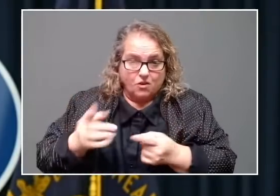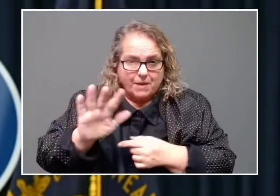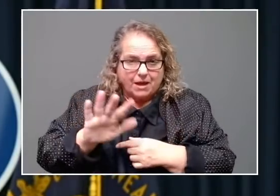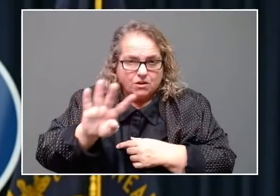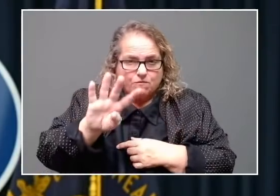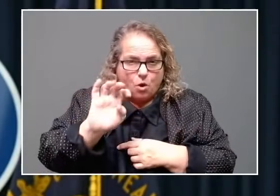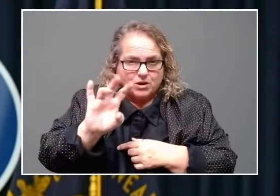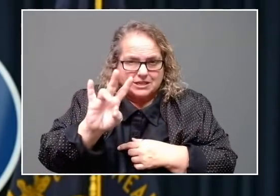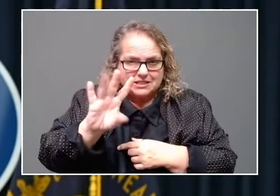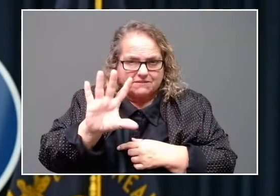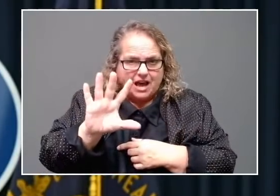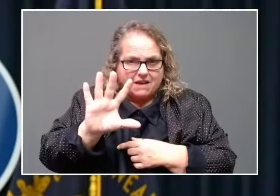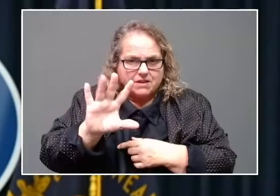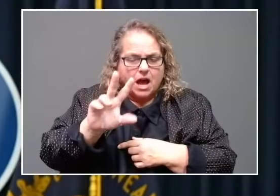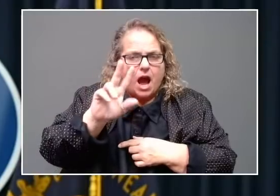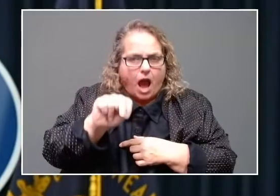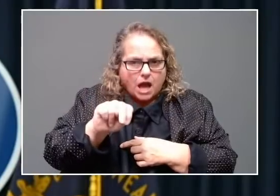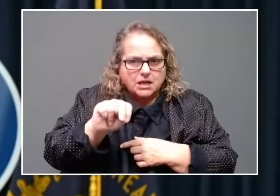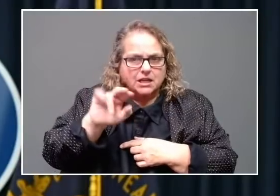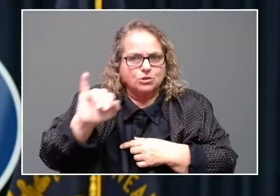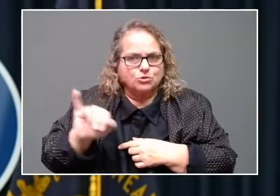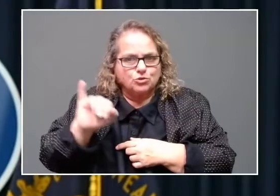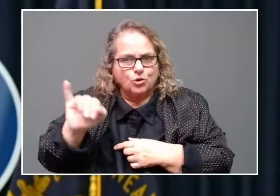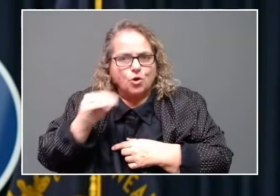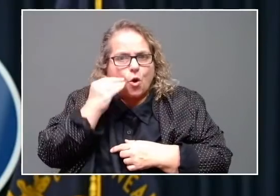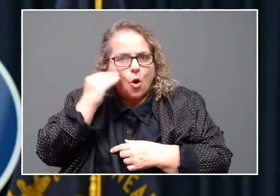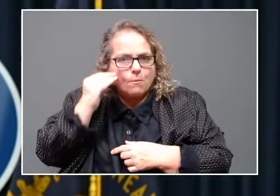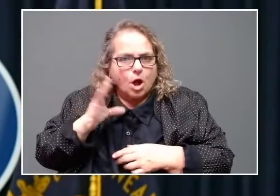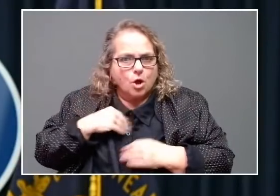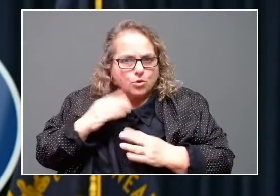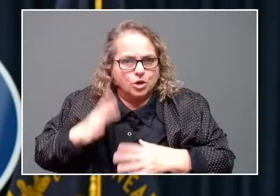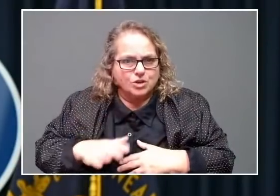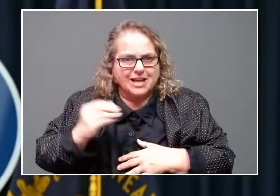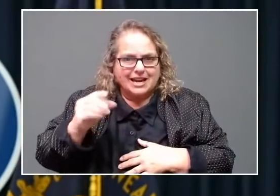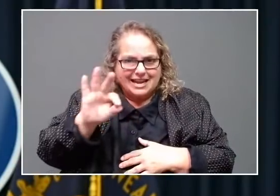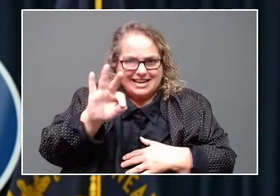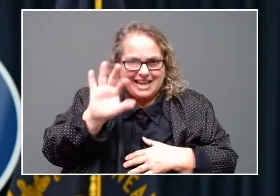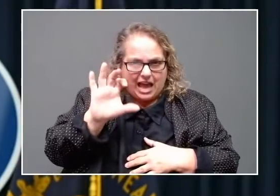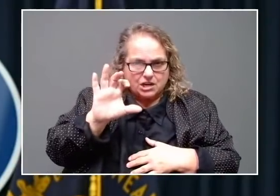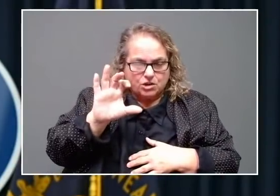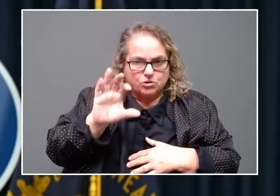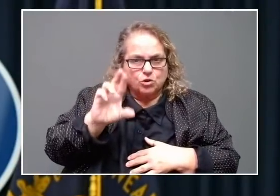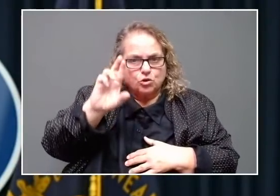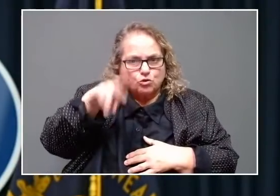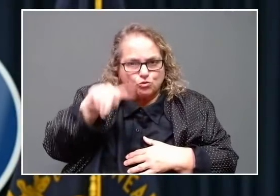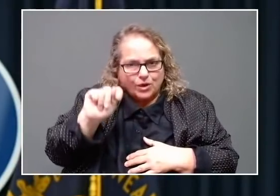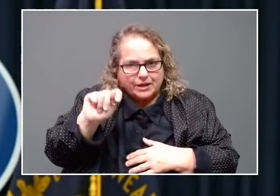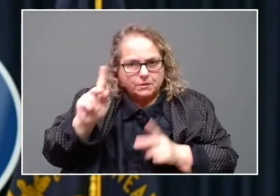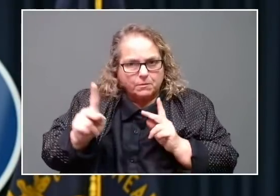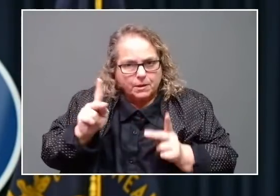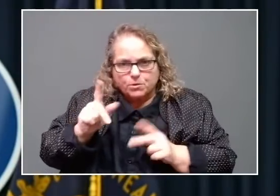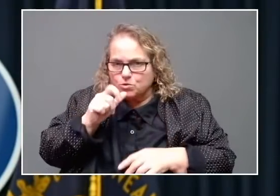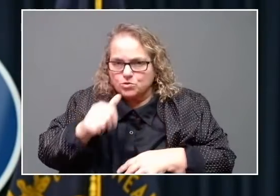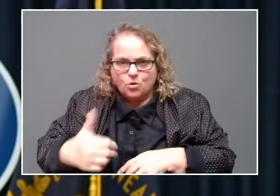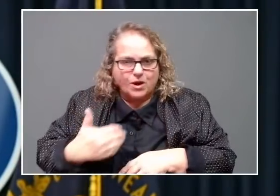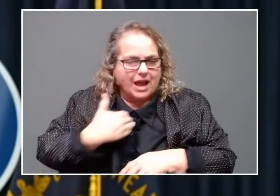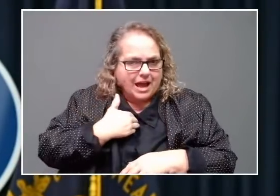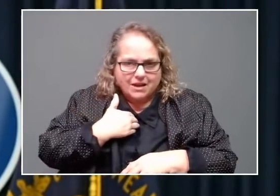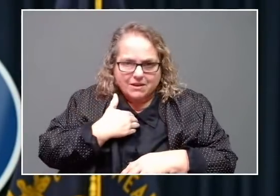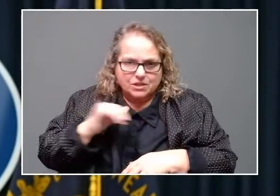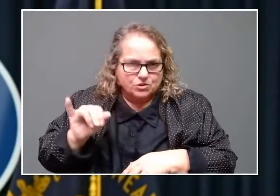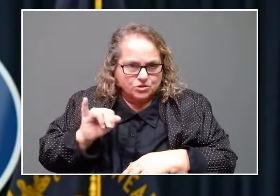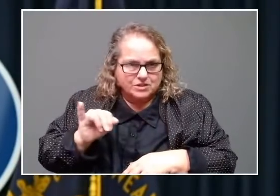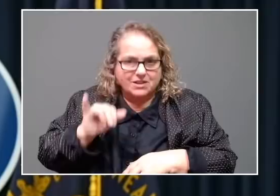and 987 uninsured renters. That's so far. Those are those that have already qualified through FEMA. Some continue going